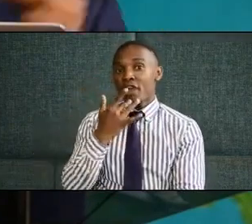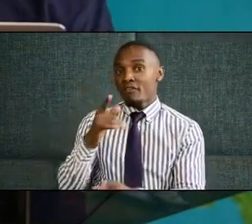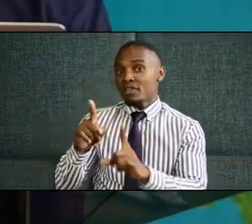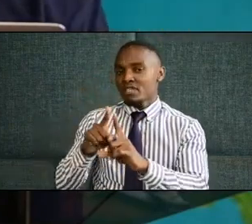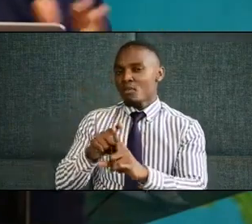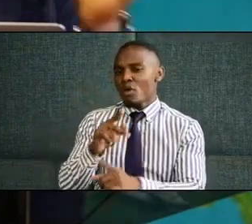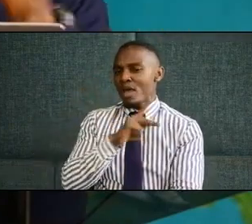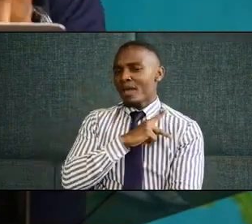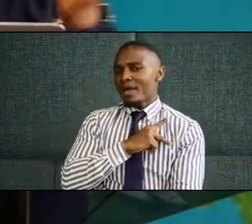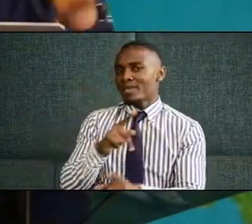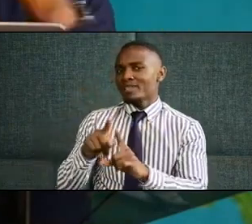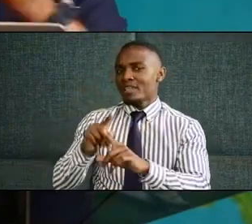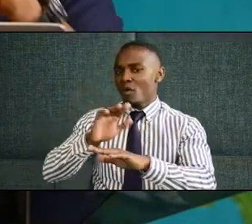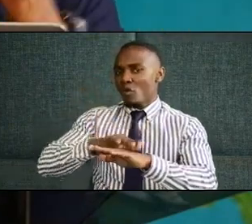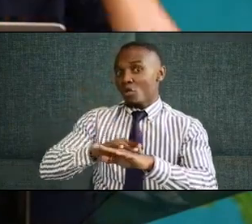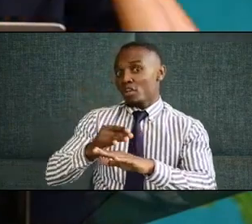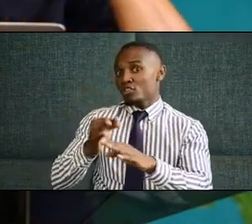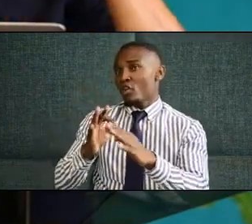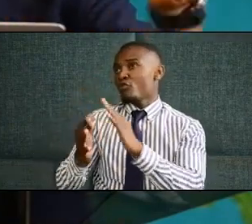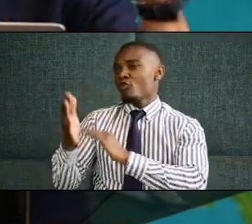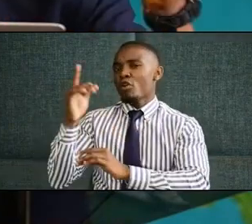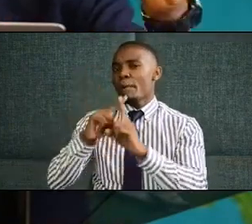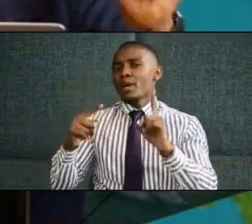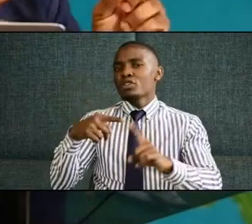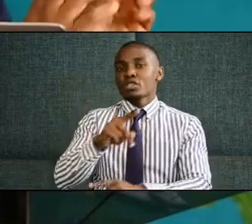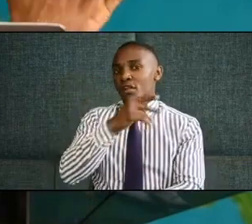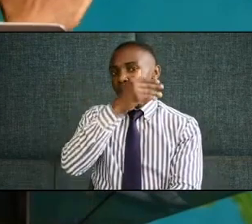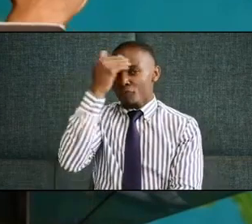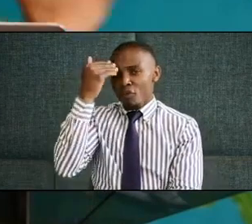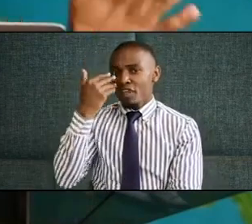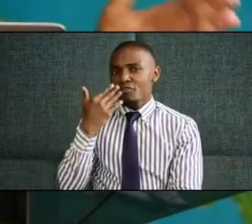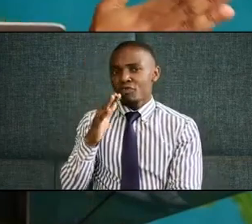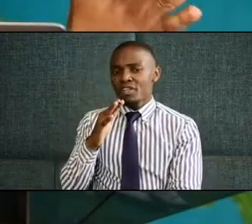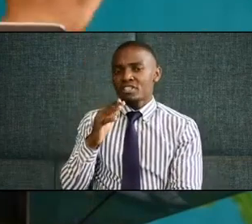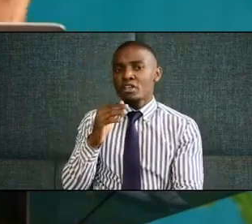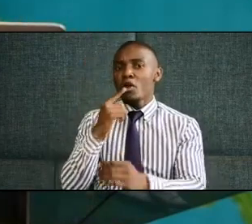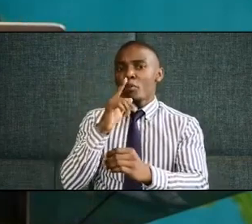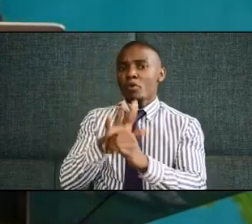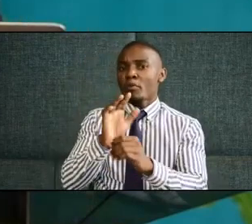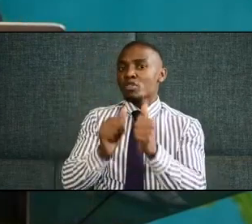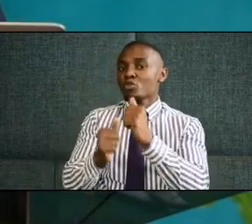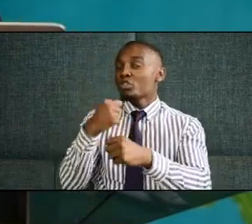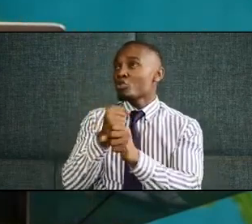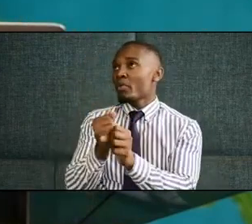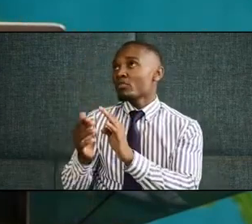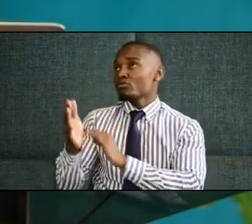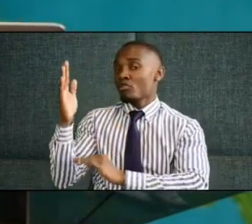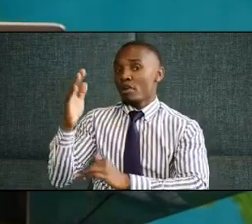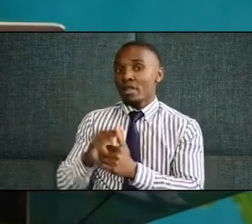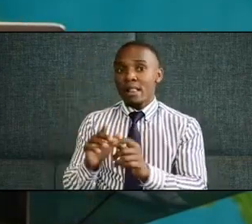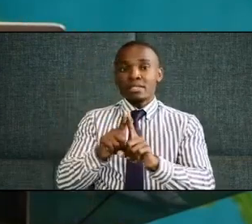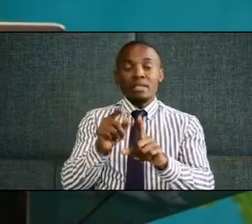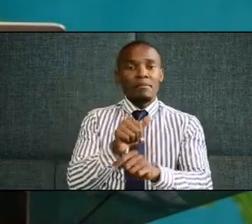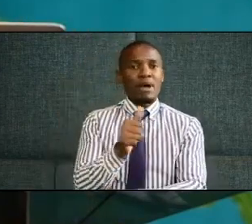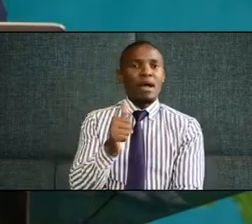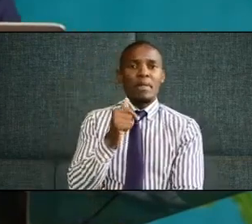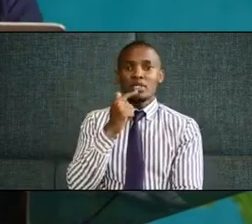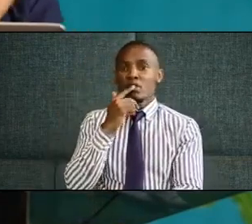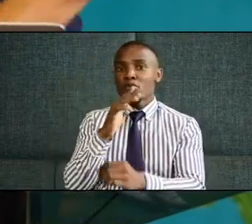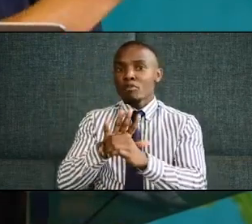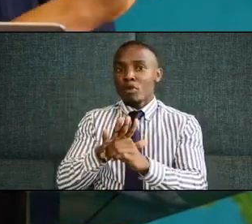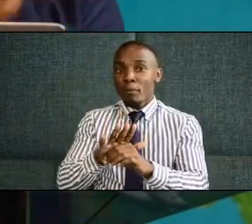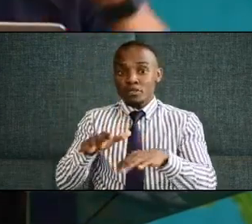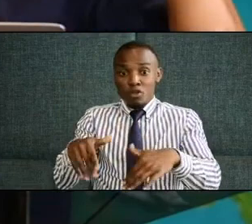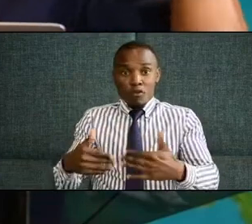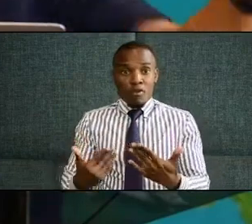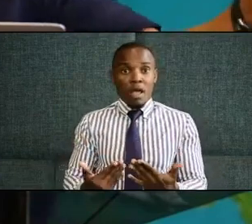the goodness of God, yet you have forgotten that you've made a vow to God. Some of you made vows of